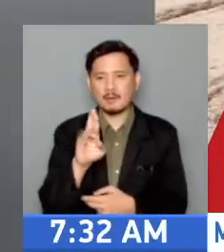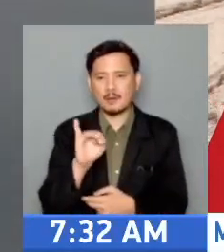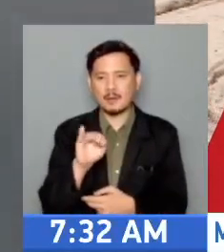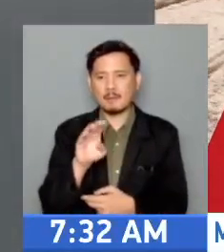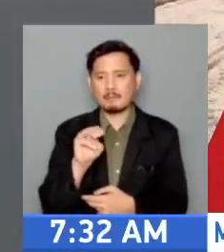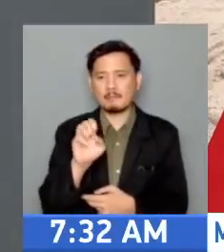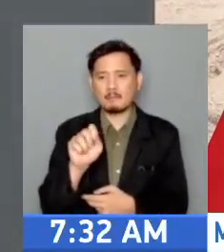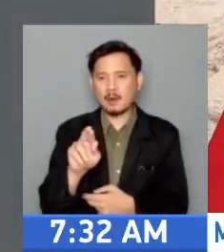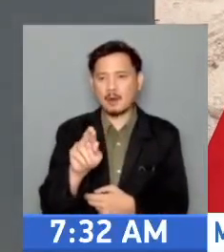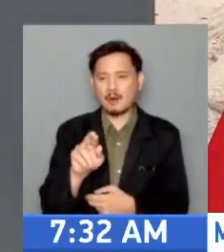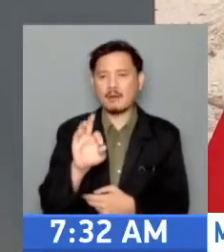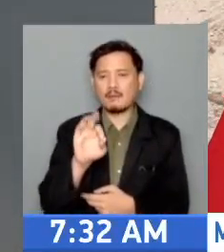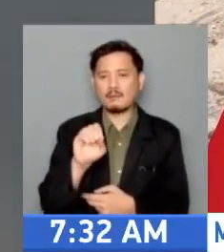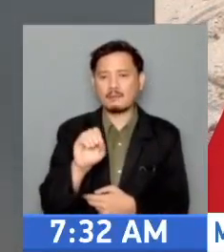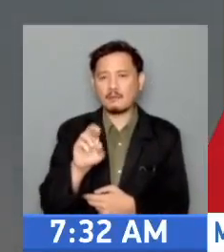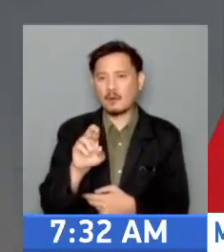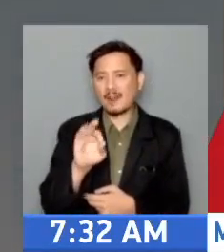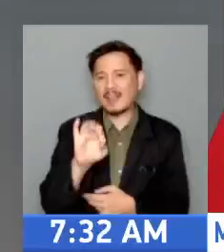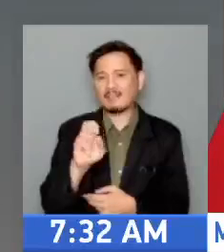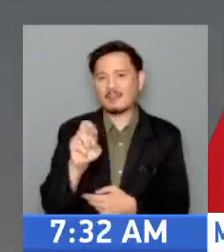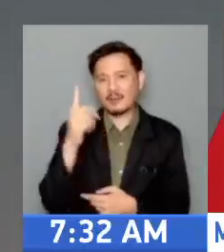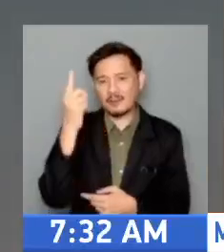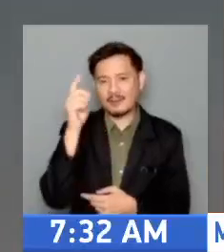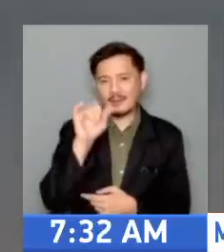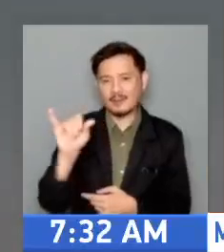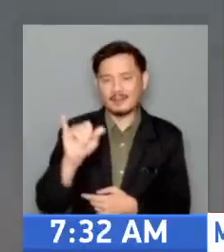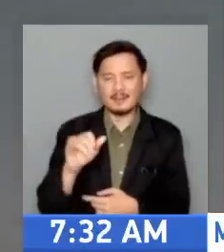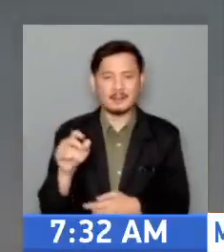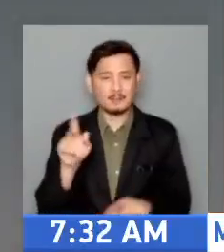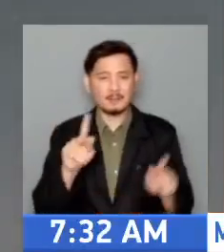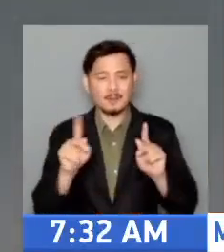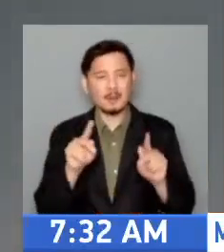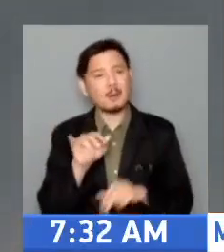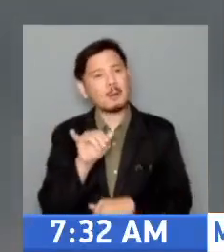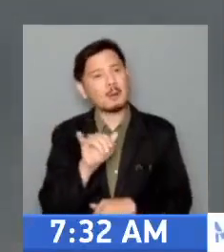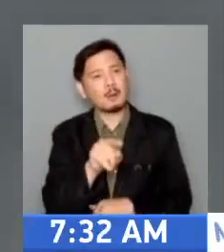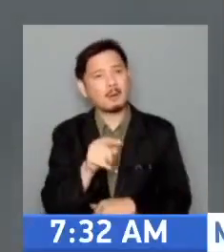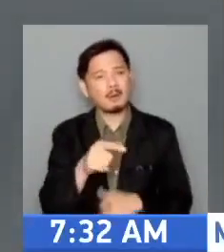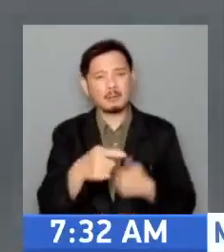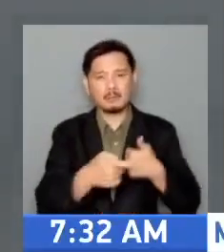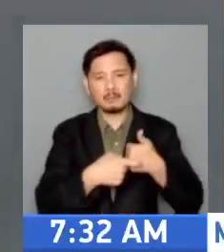ang fans feeling nostalgic at kinusuan ang IG post.